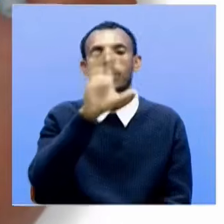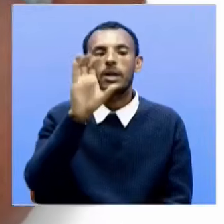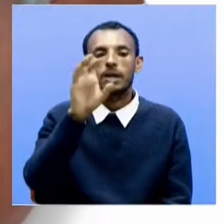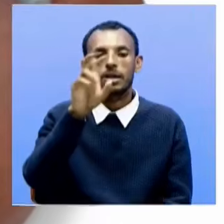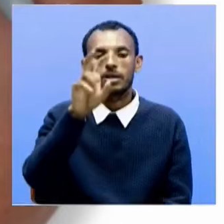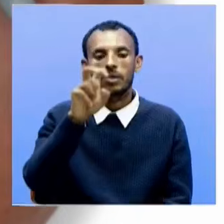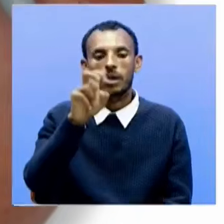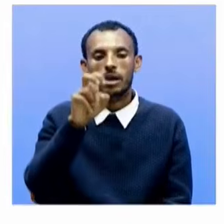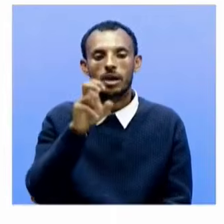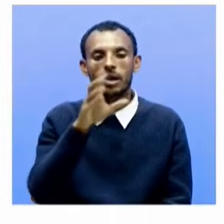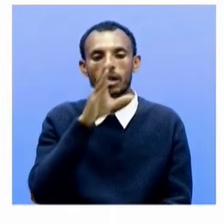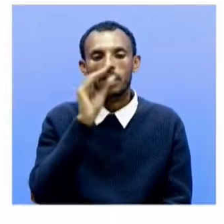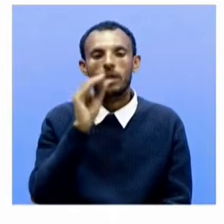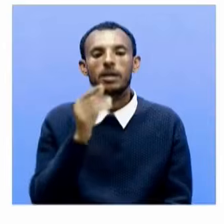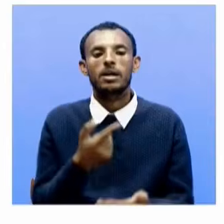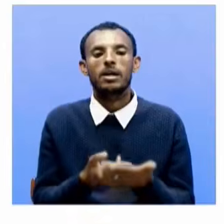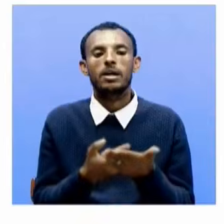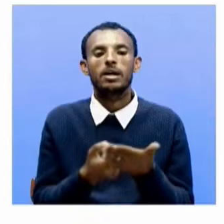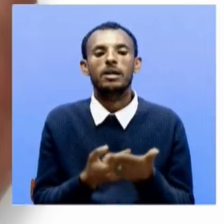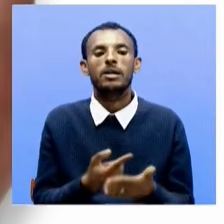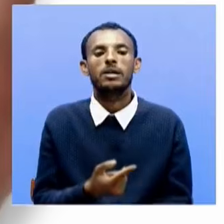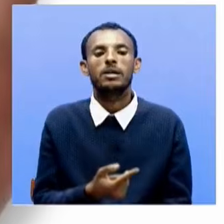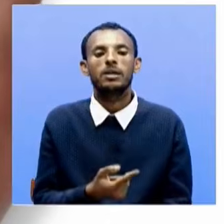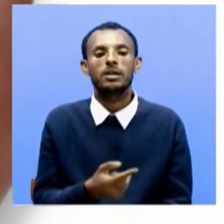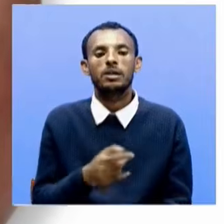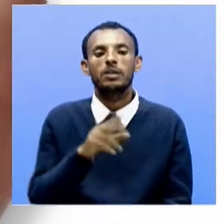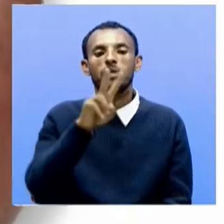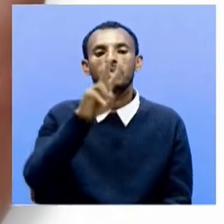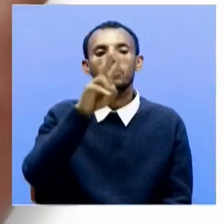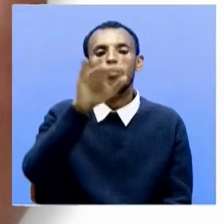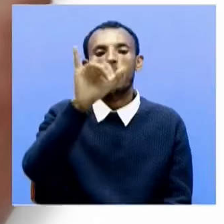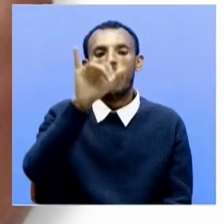120. Here 2y